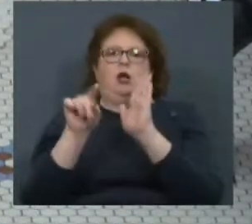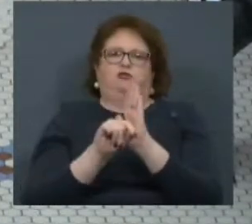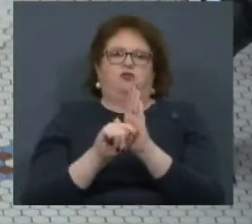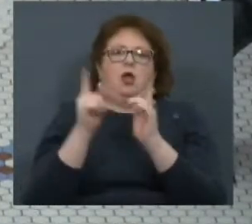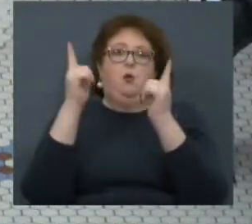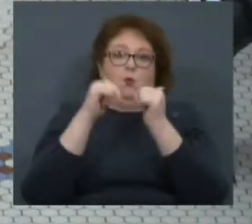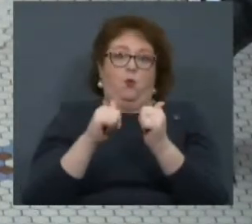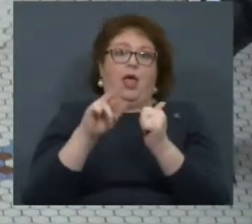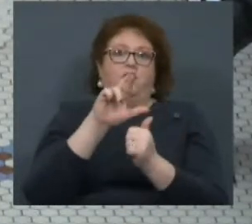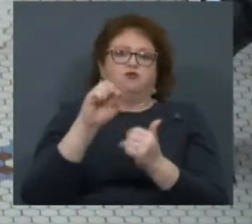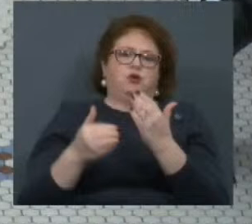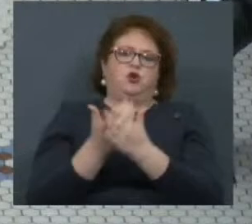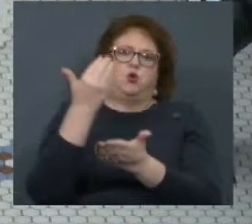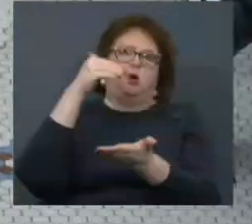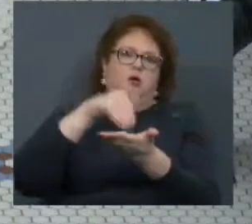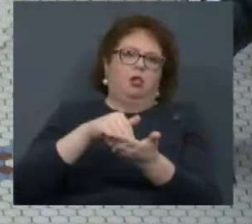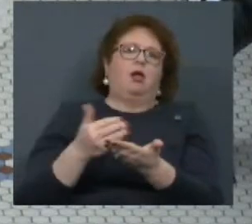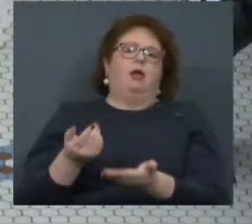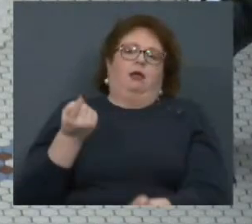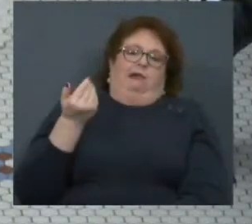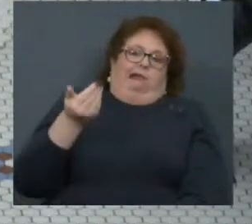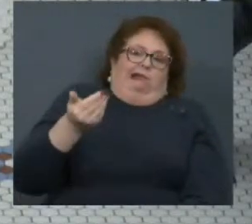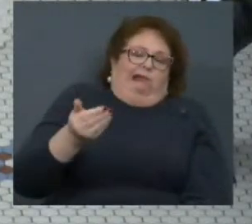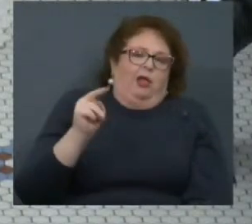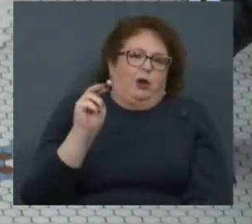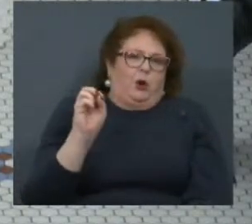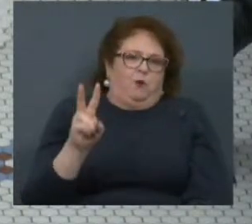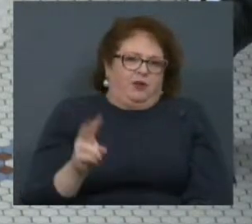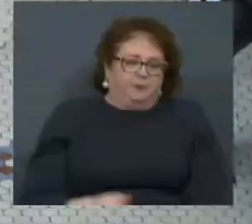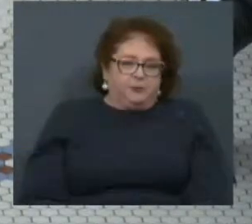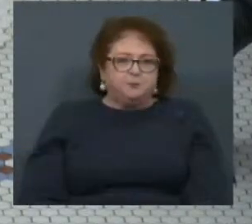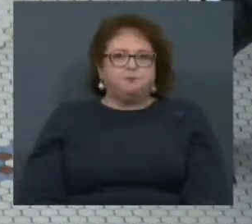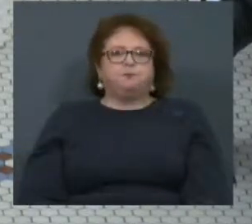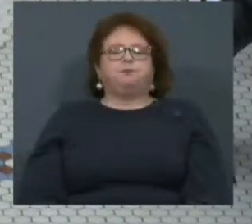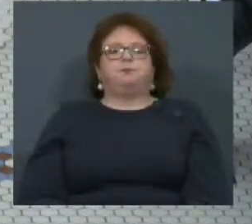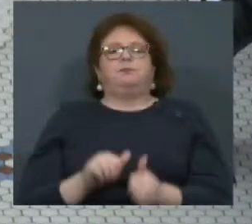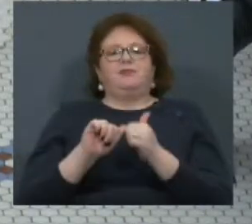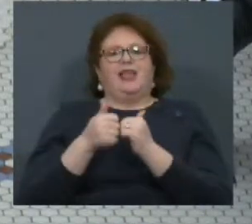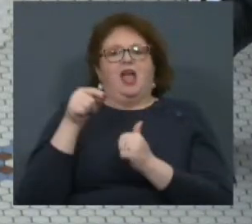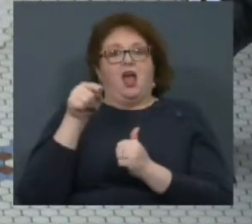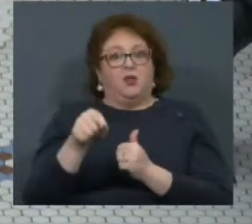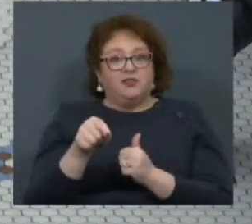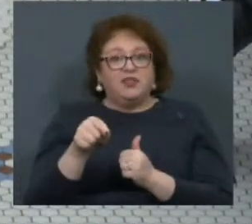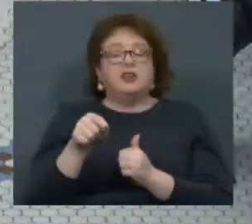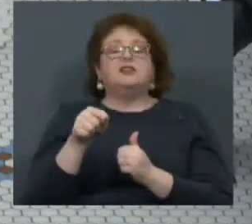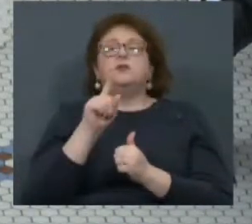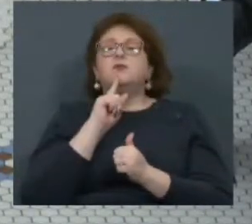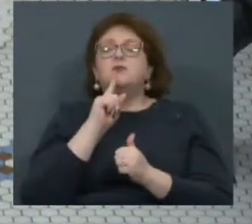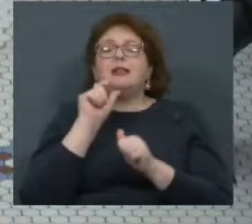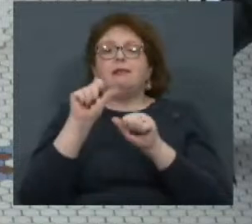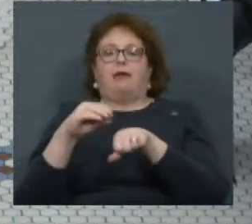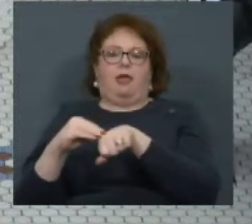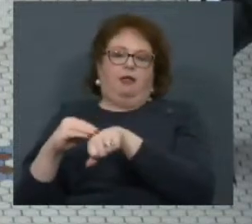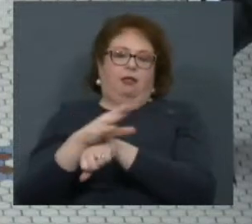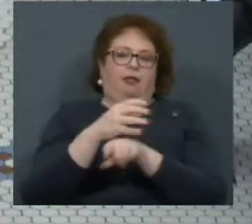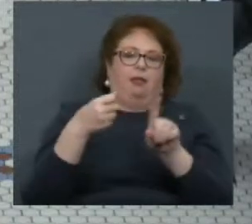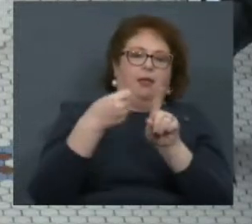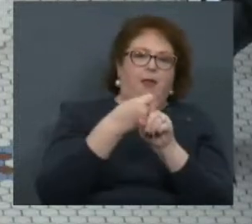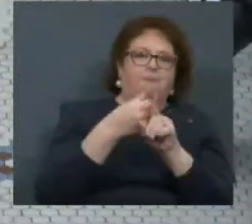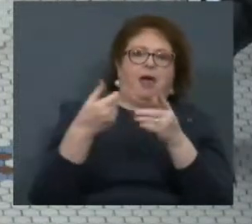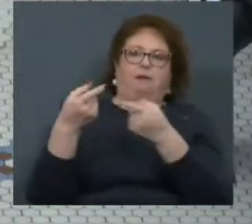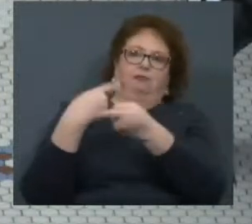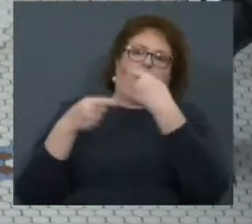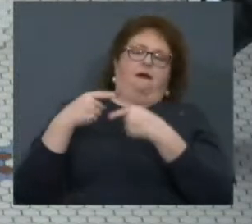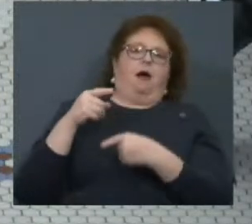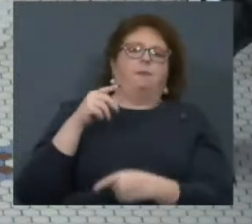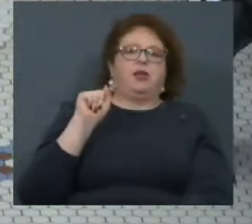Consider how these expanded surveillance capabilities could empower the agenda of the incoming Trump administration. What